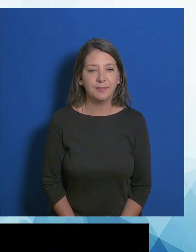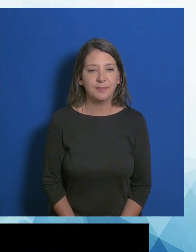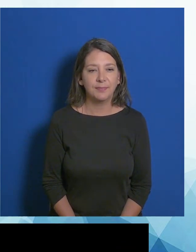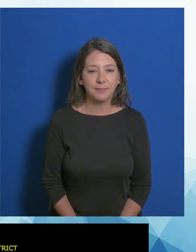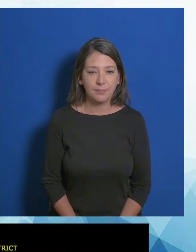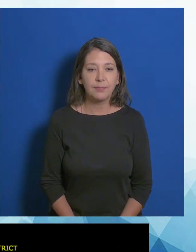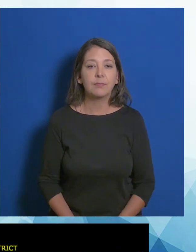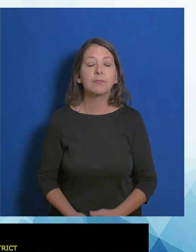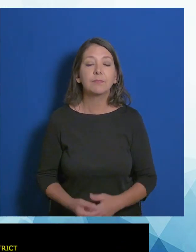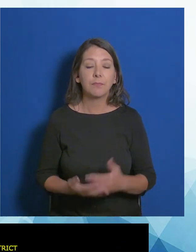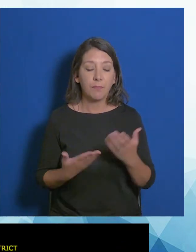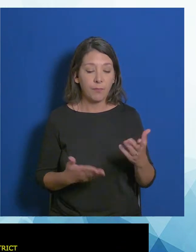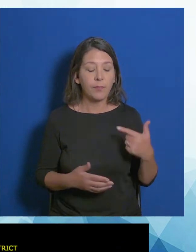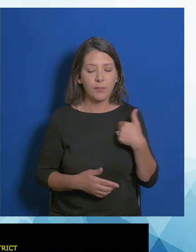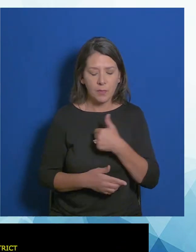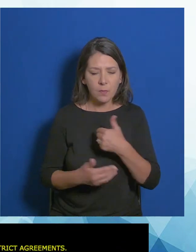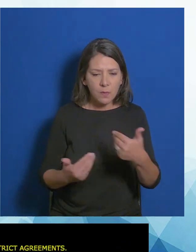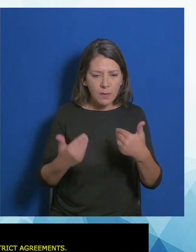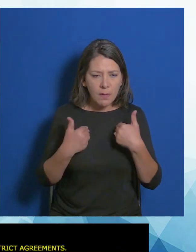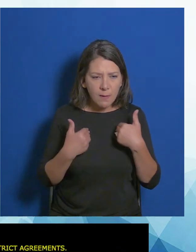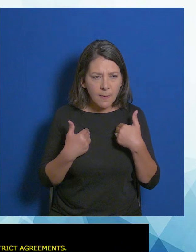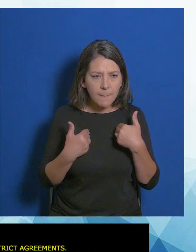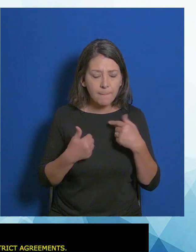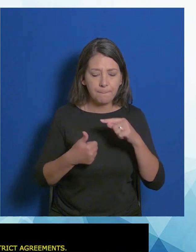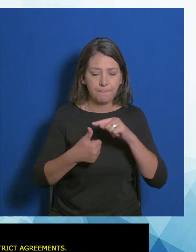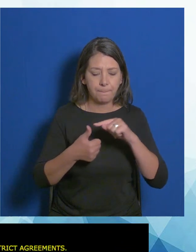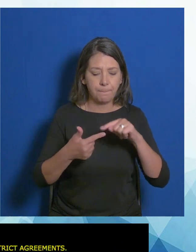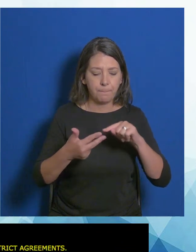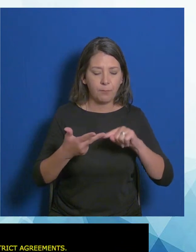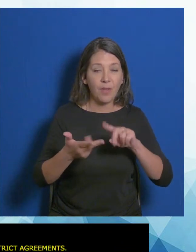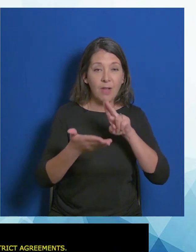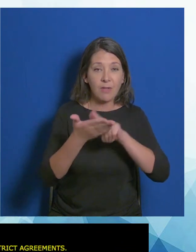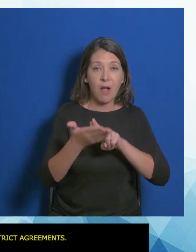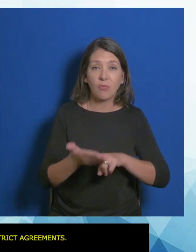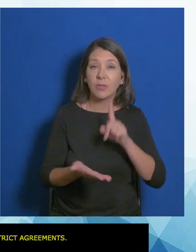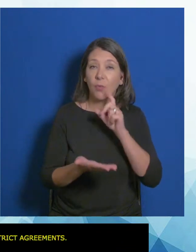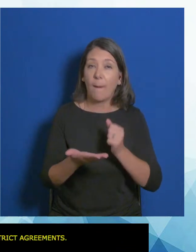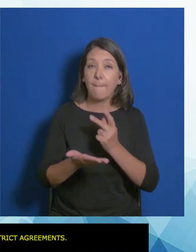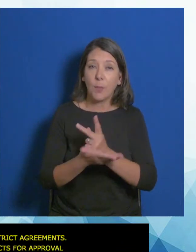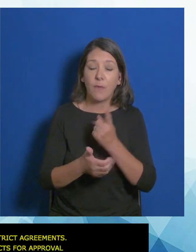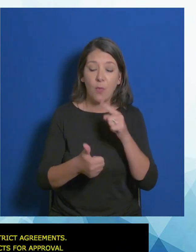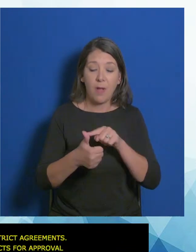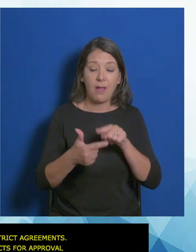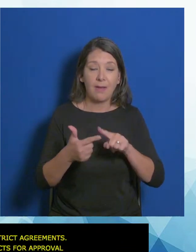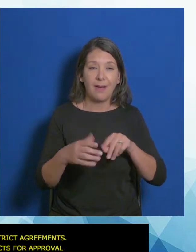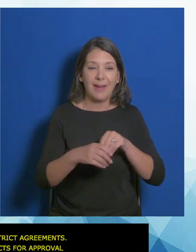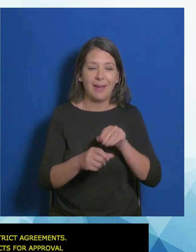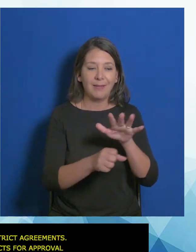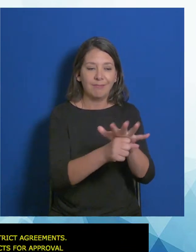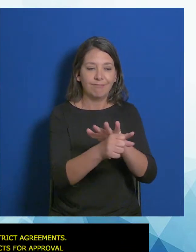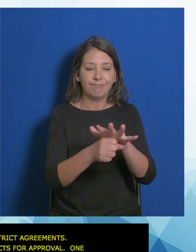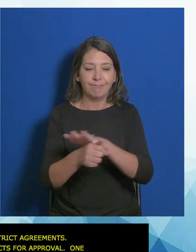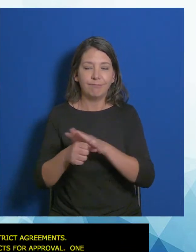We have 3 contracts for approval, one in each region.